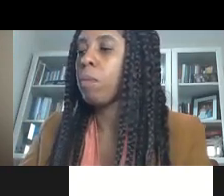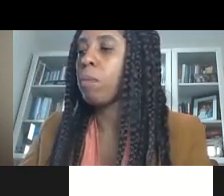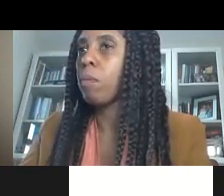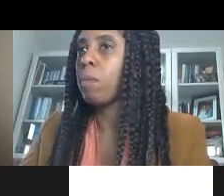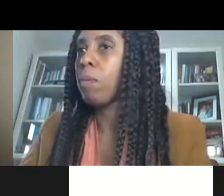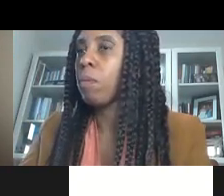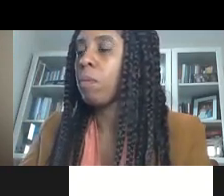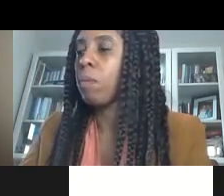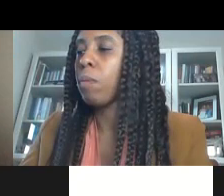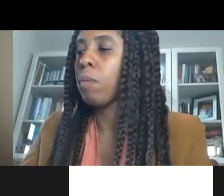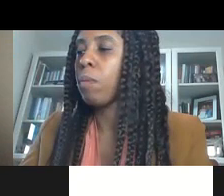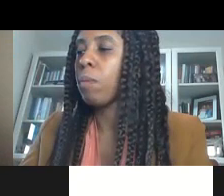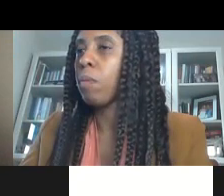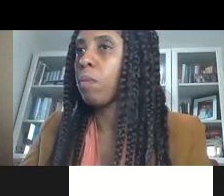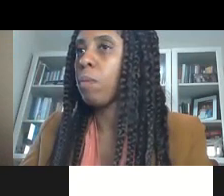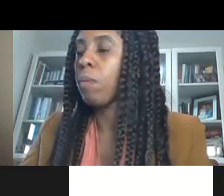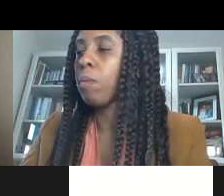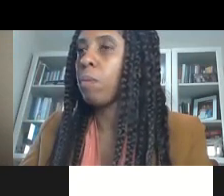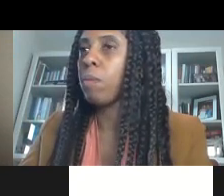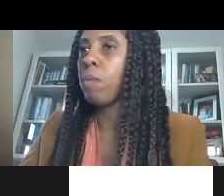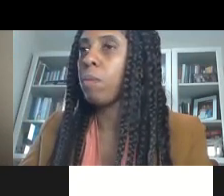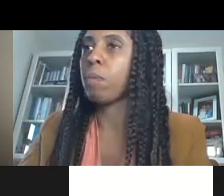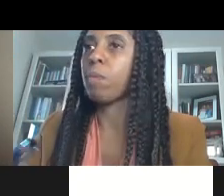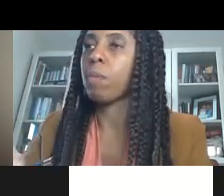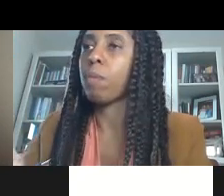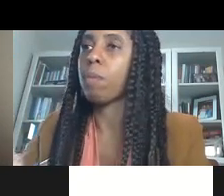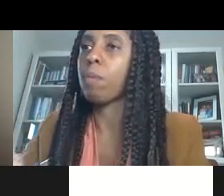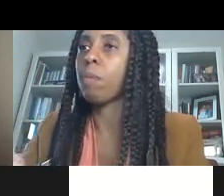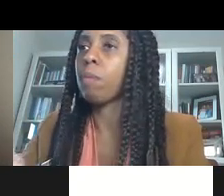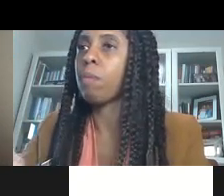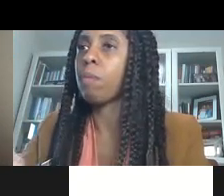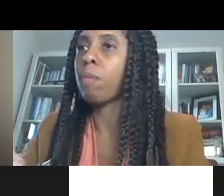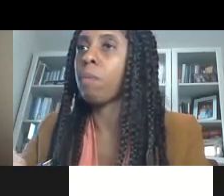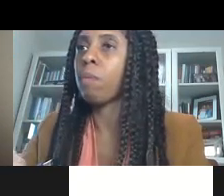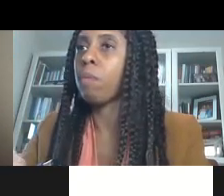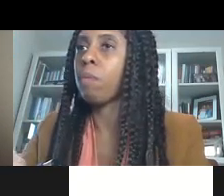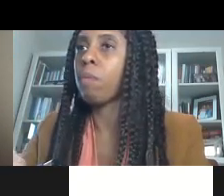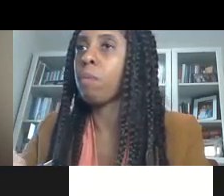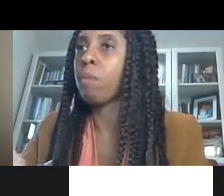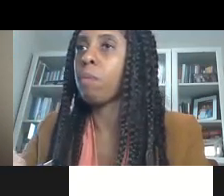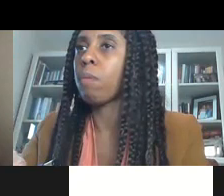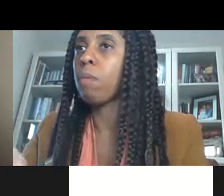our recommendation or recommendations in their June meetings.